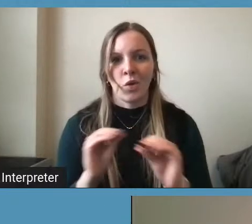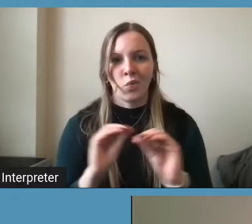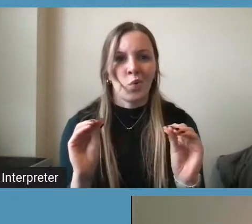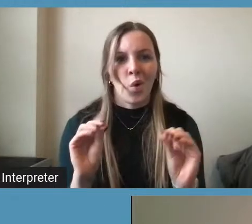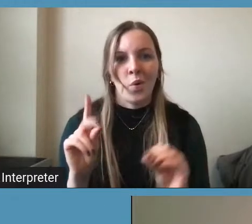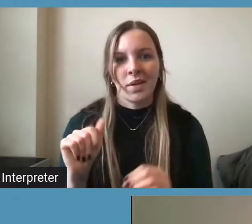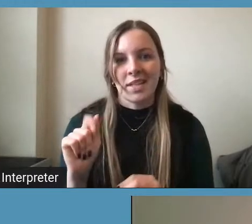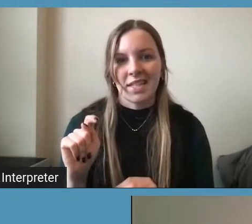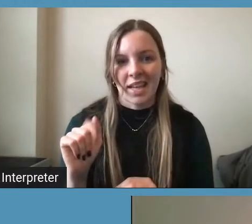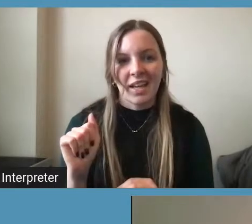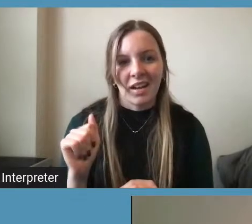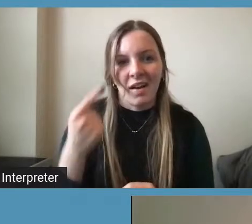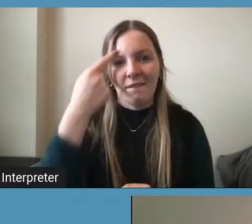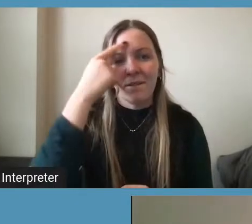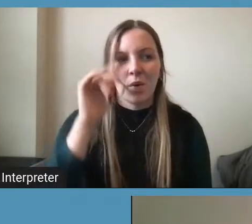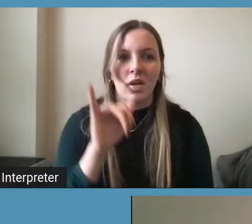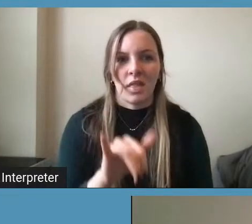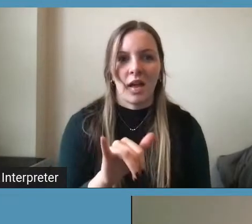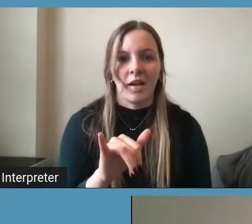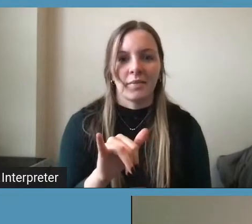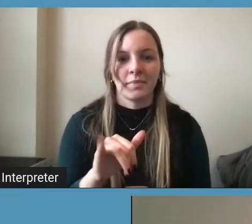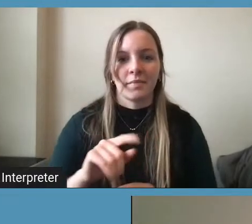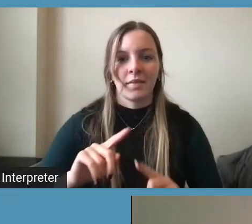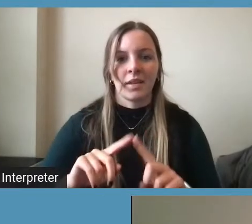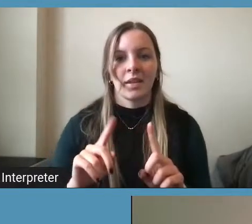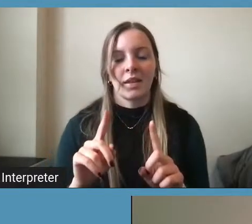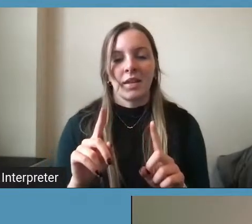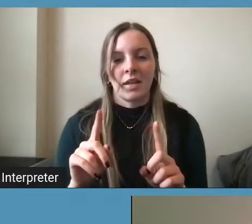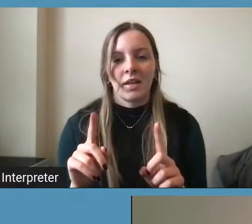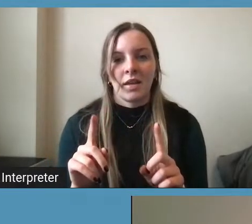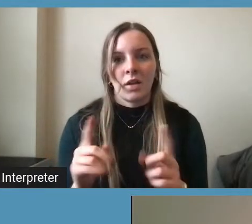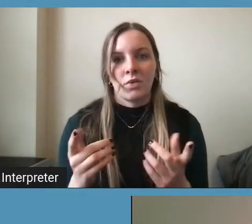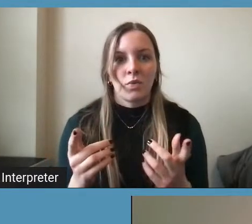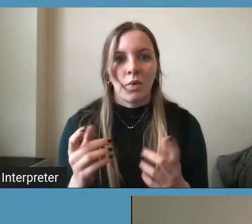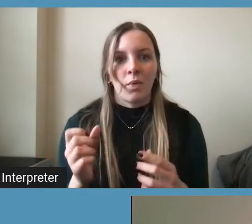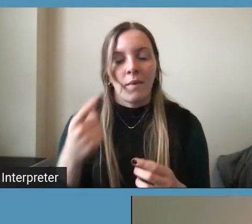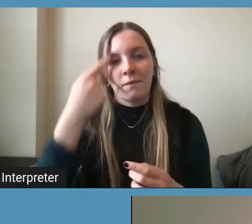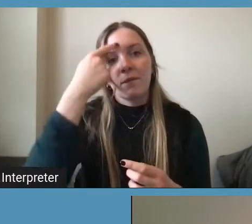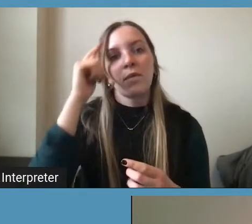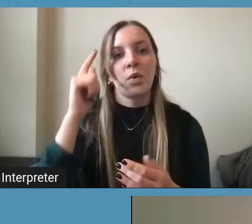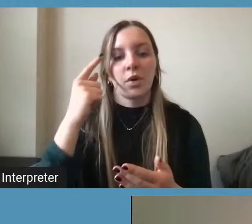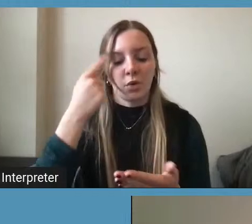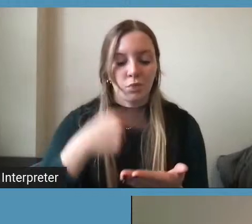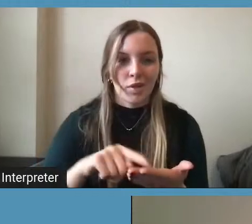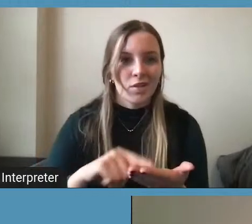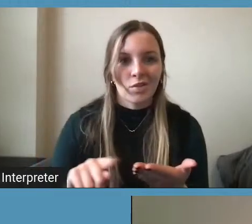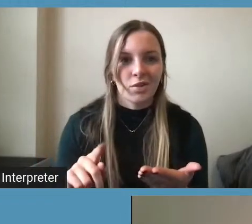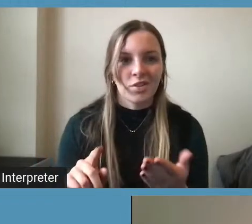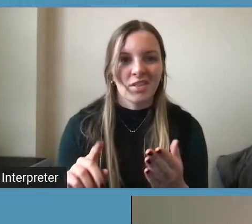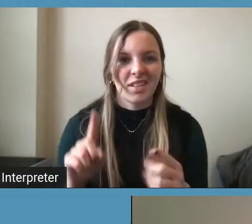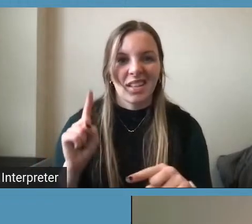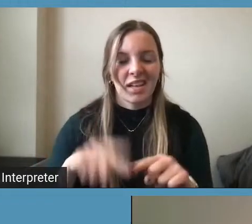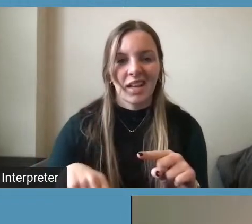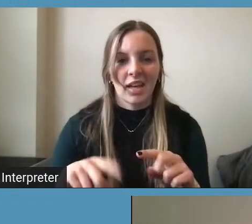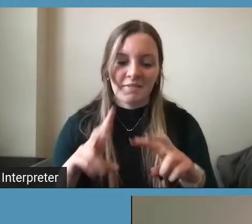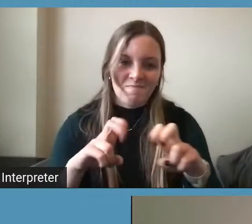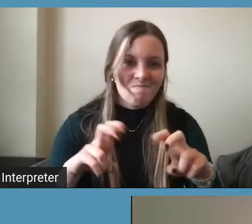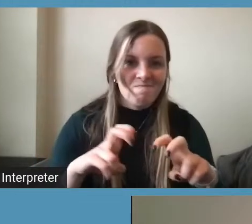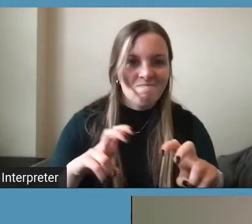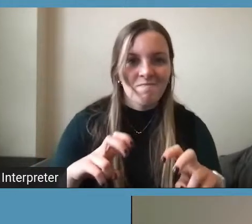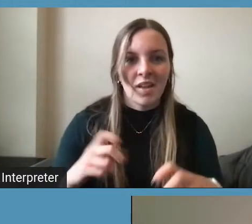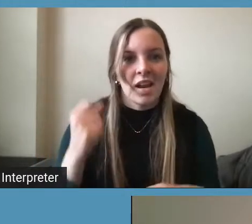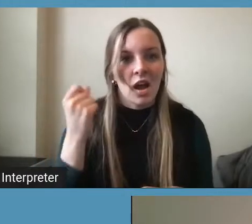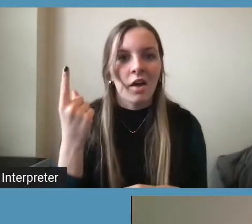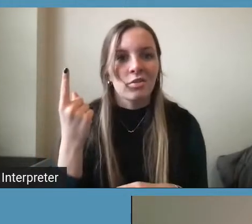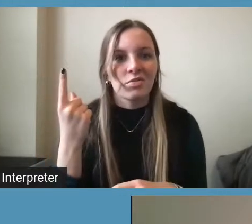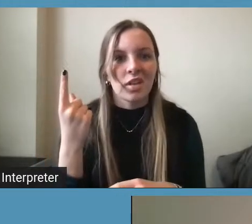good, but from a research perspective, I have no ability to quantify it or understand exactly what I'm looking at. I think